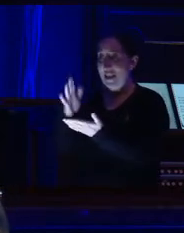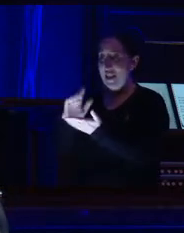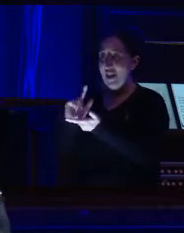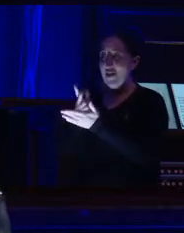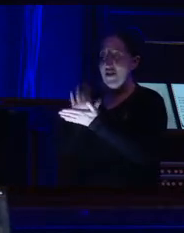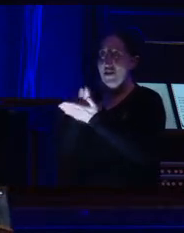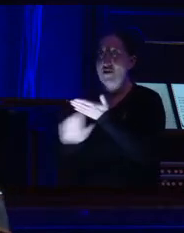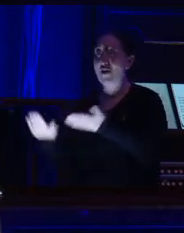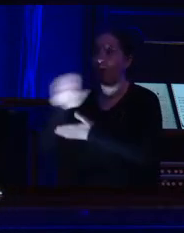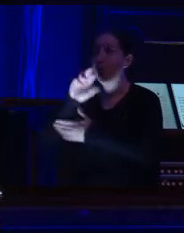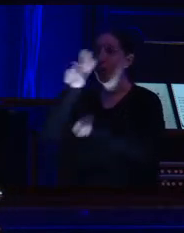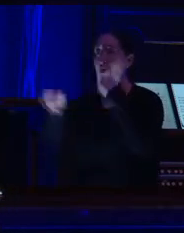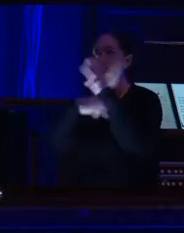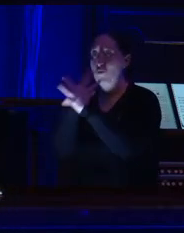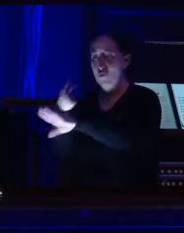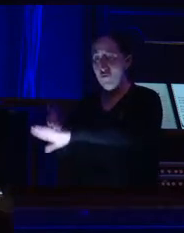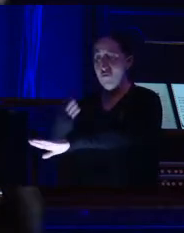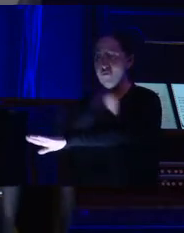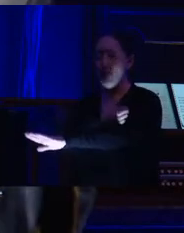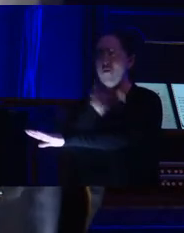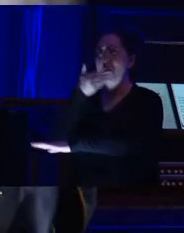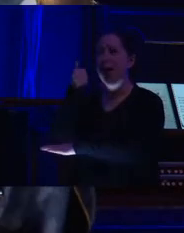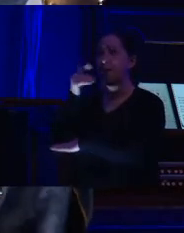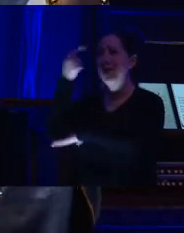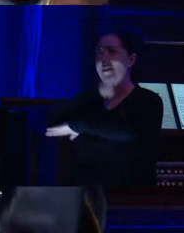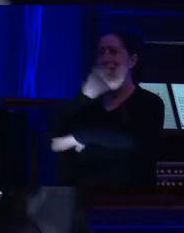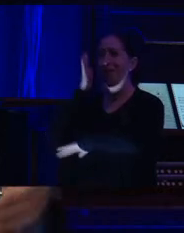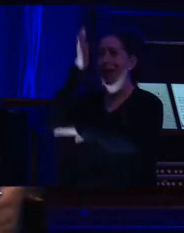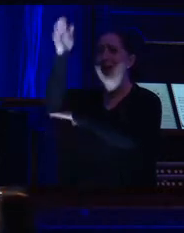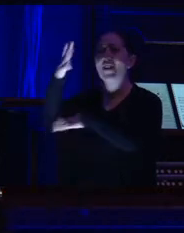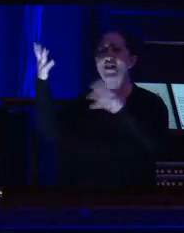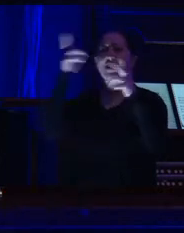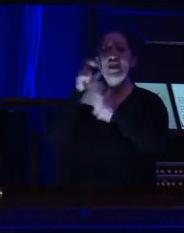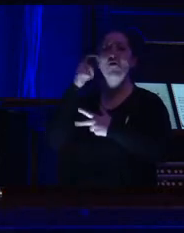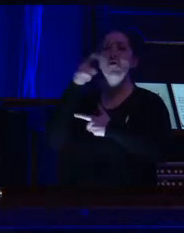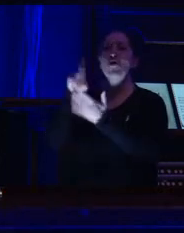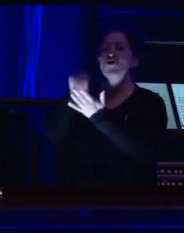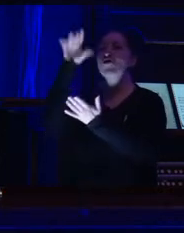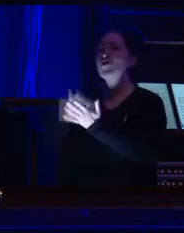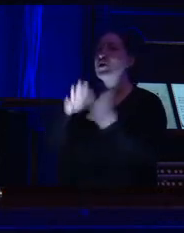and this world to better days ahead. Let's hear it for our students.